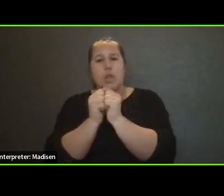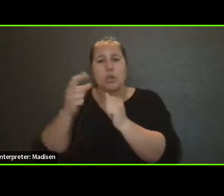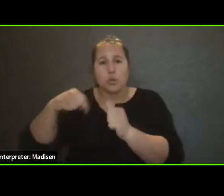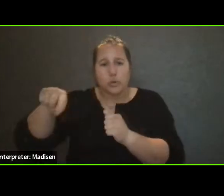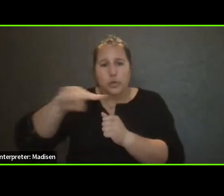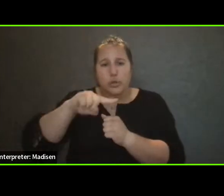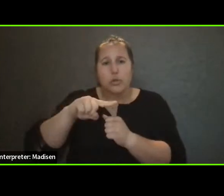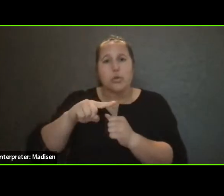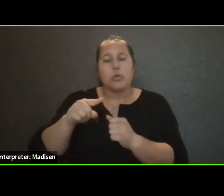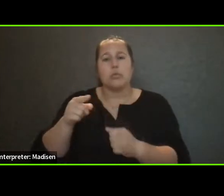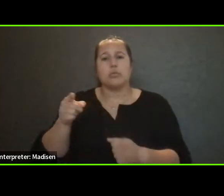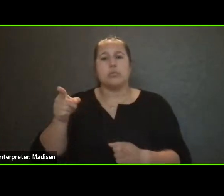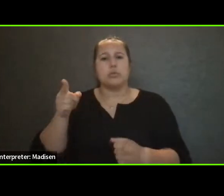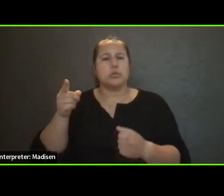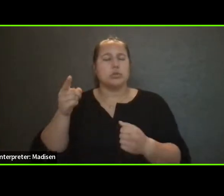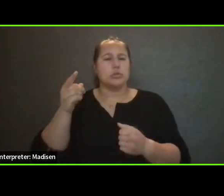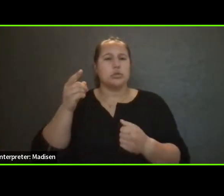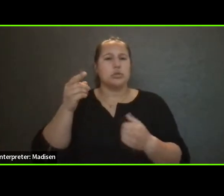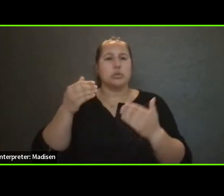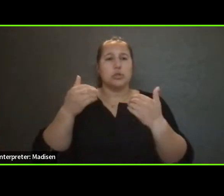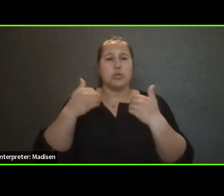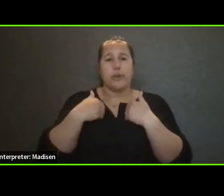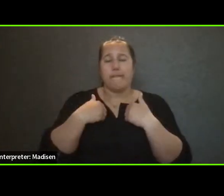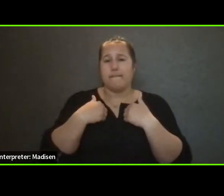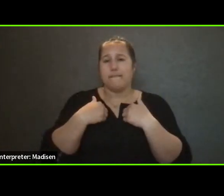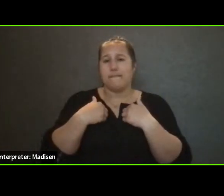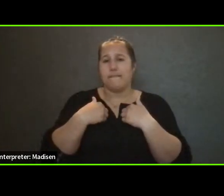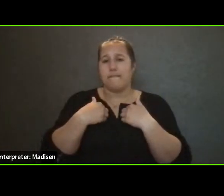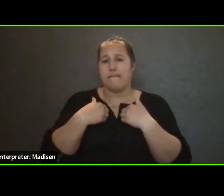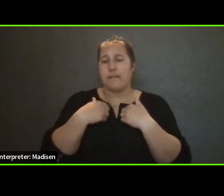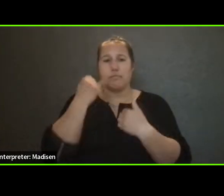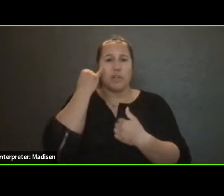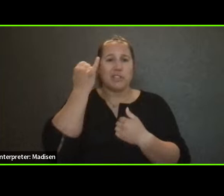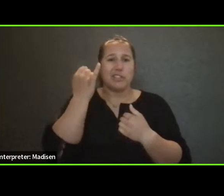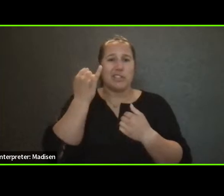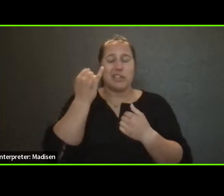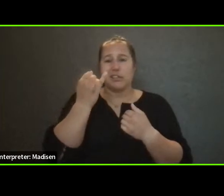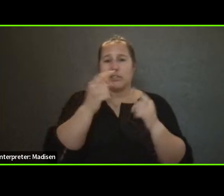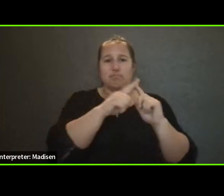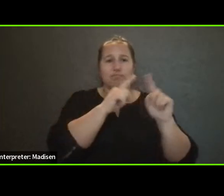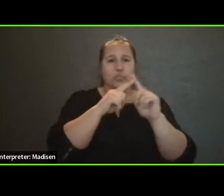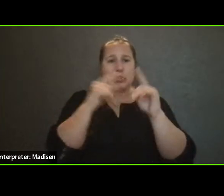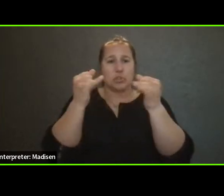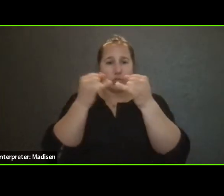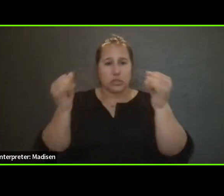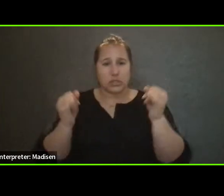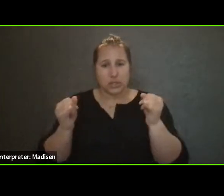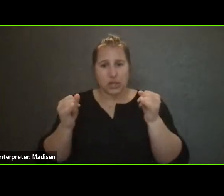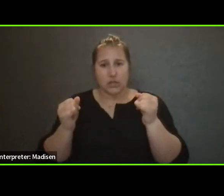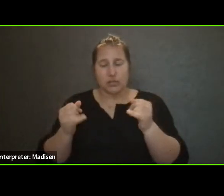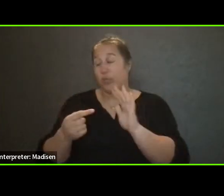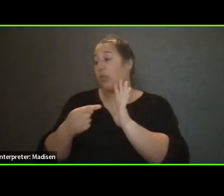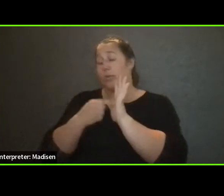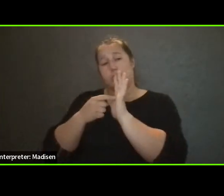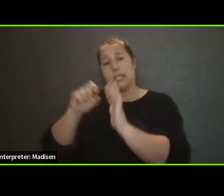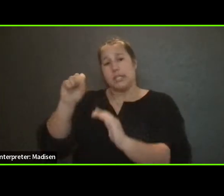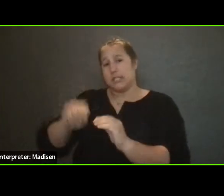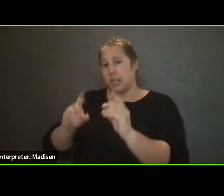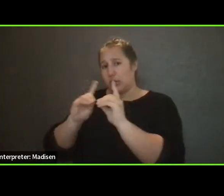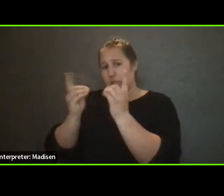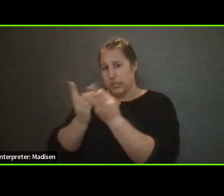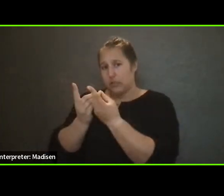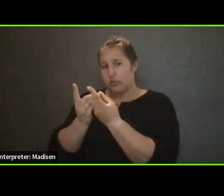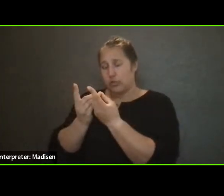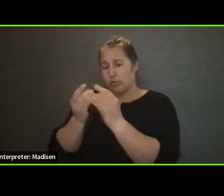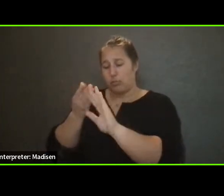about any particular aspect of the lines? So as a representative for the South District, prior to